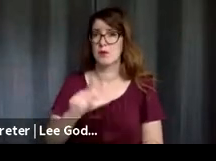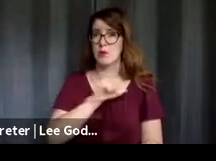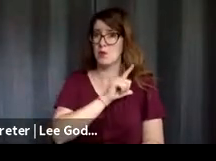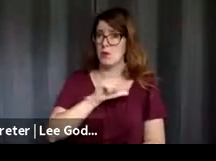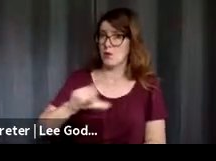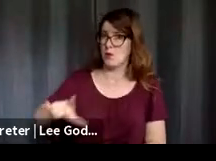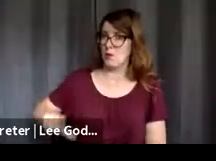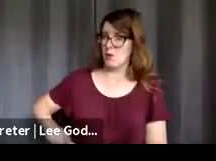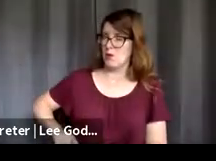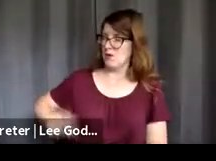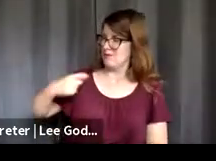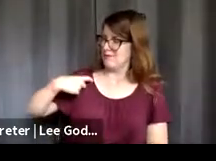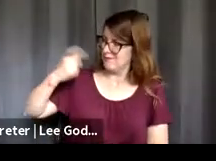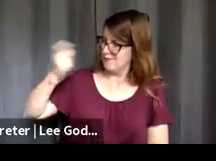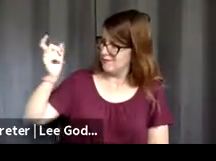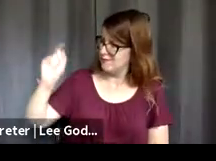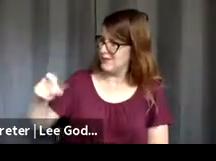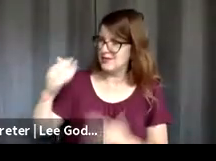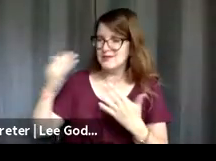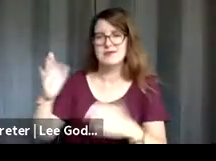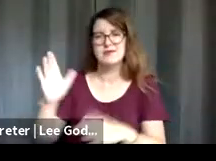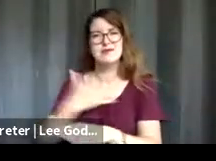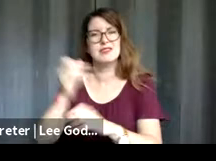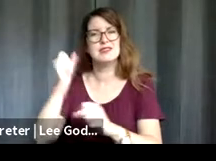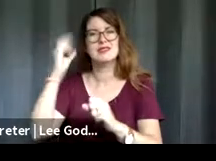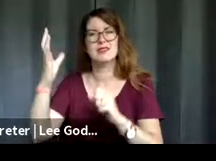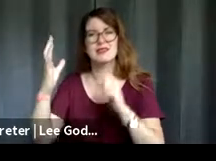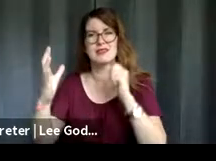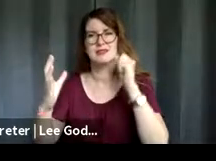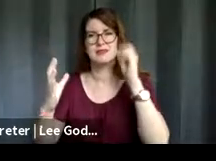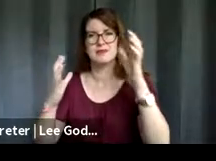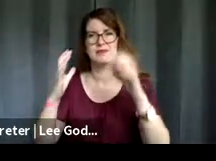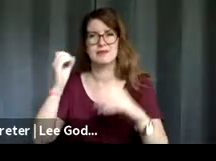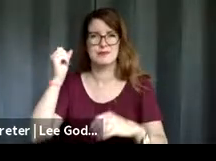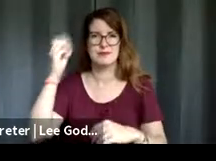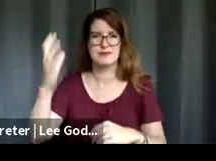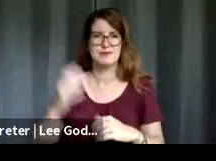being. Lord, I can't help but sing.